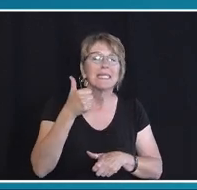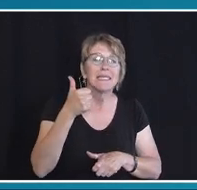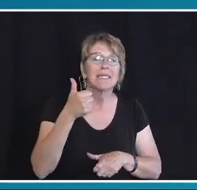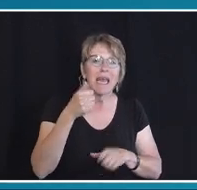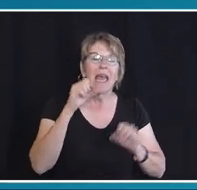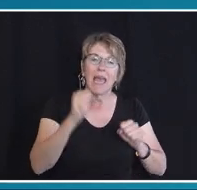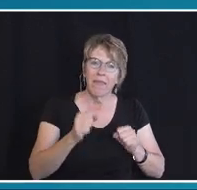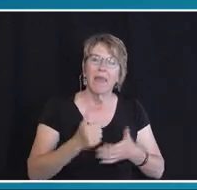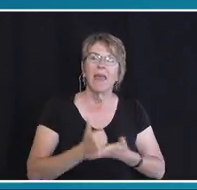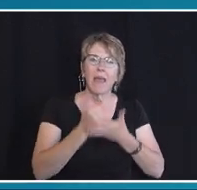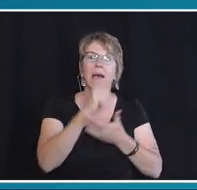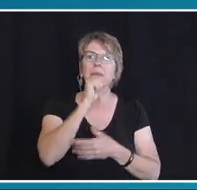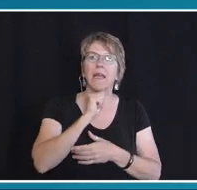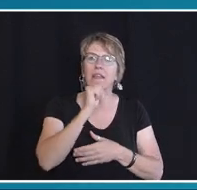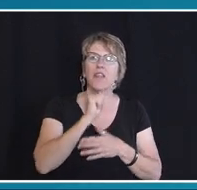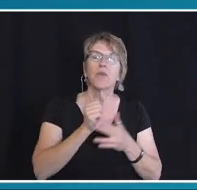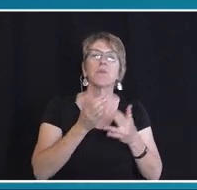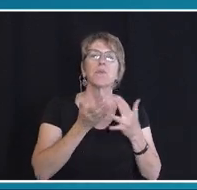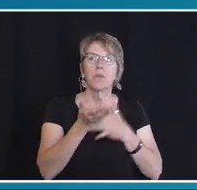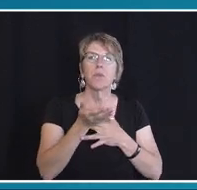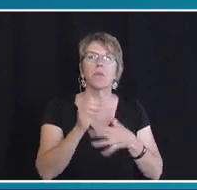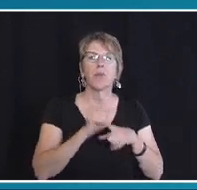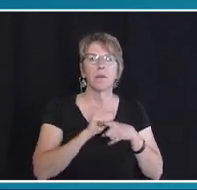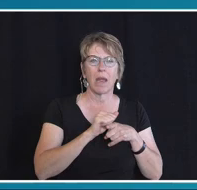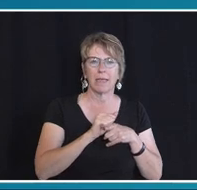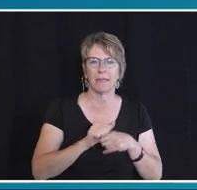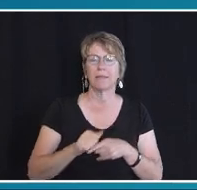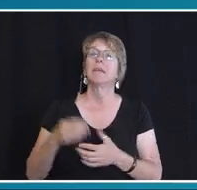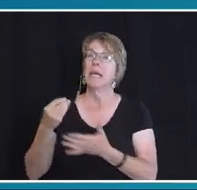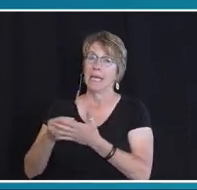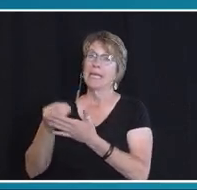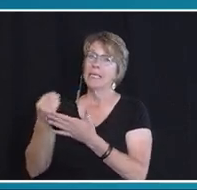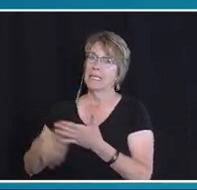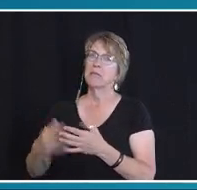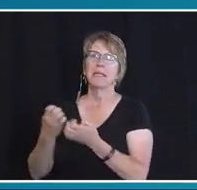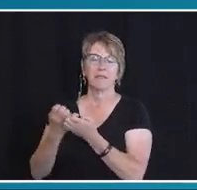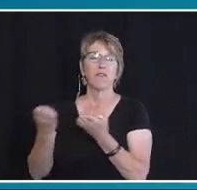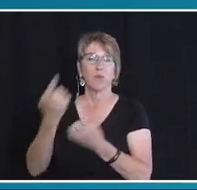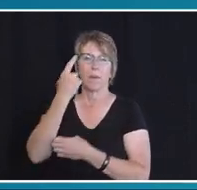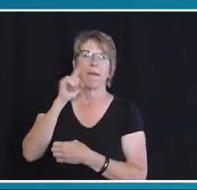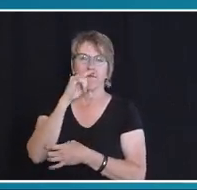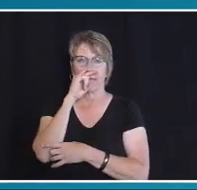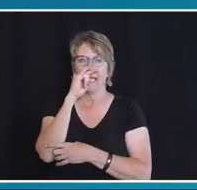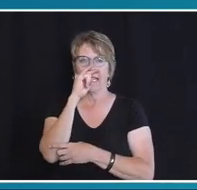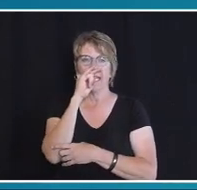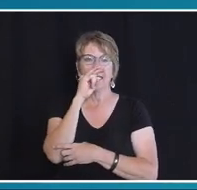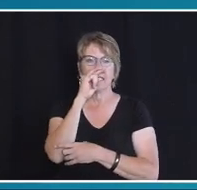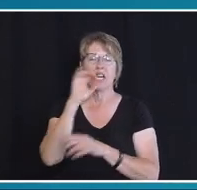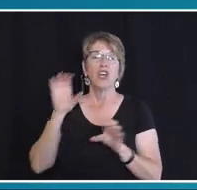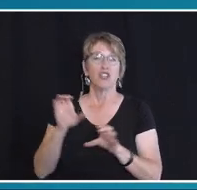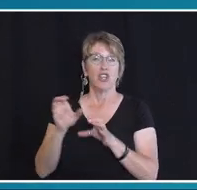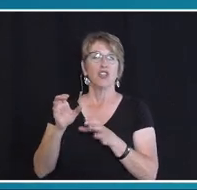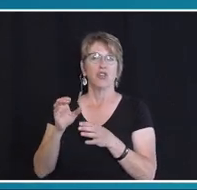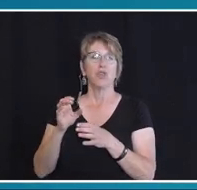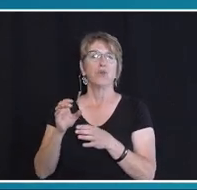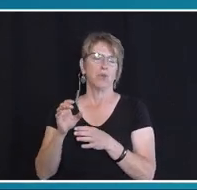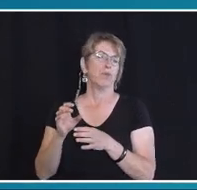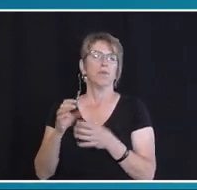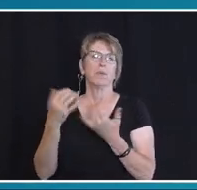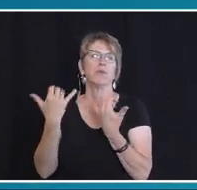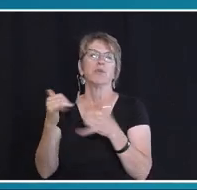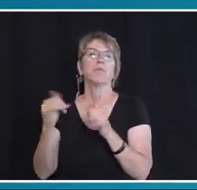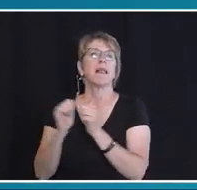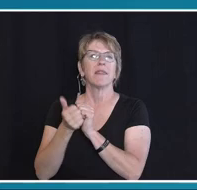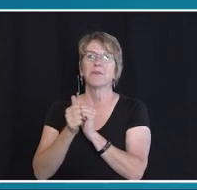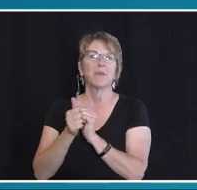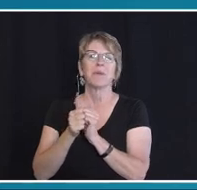through practice. It's expensive to get this equipment for these kids to do this stuff. And I don't think